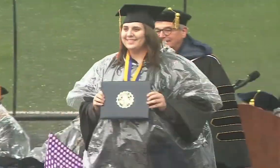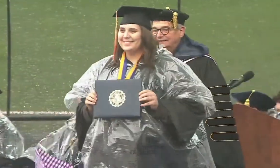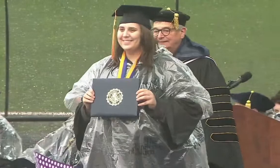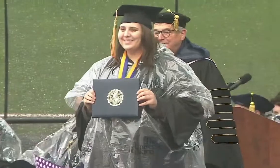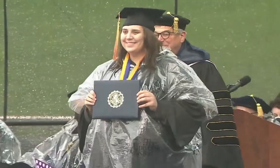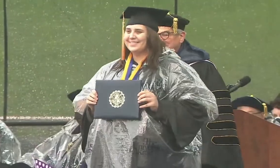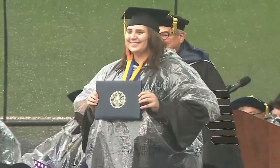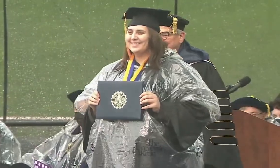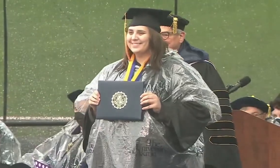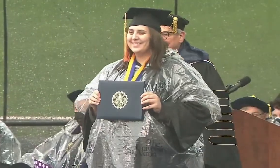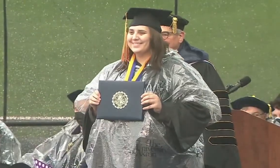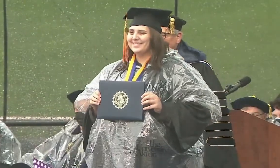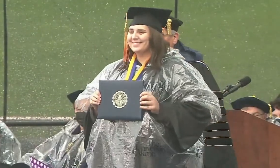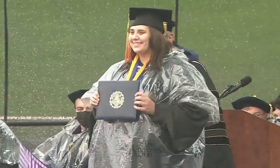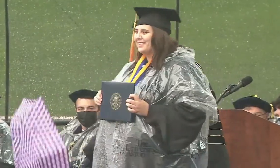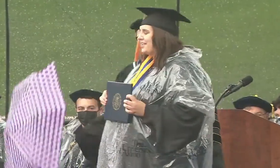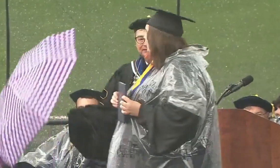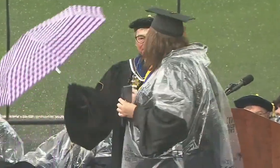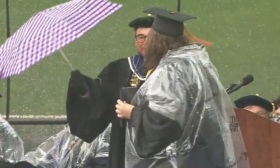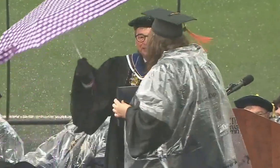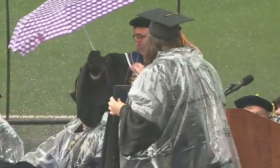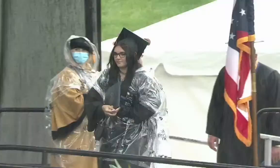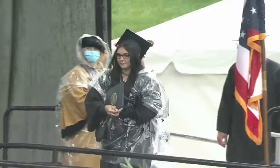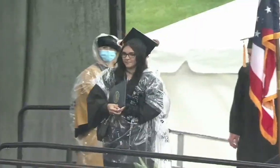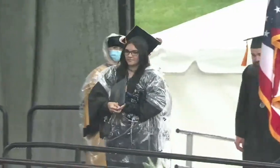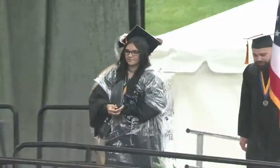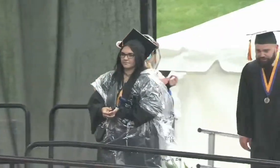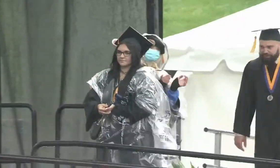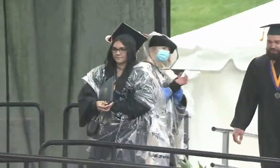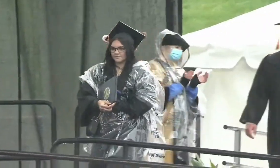Julia R. Molnar.